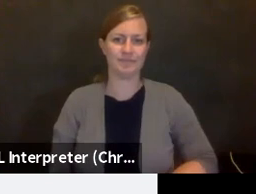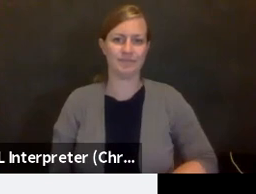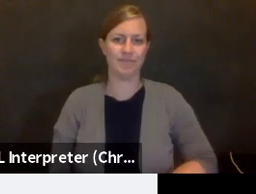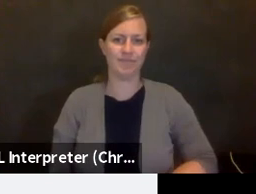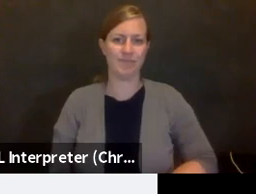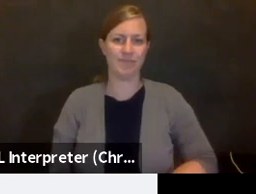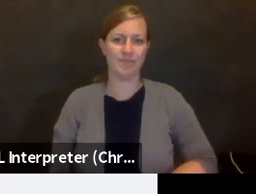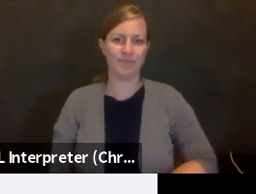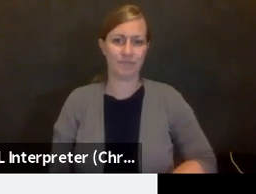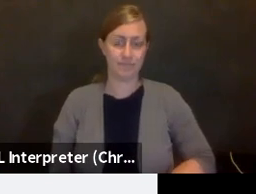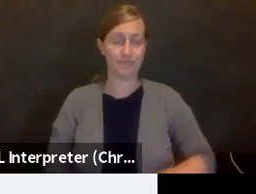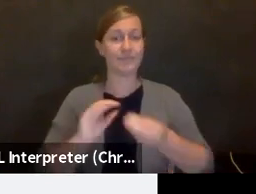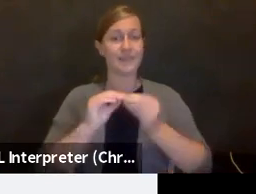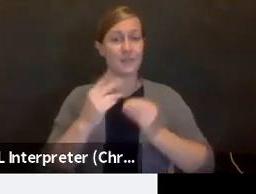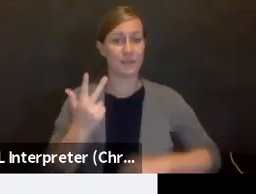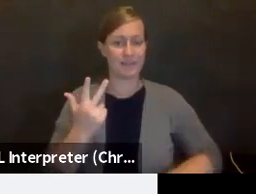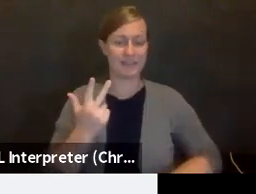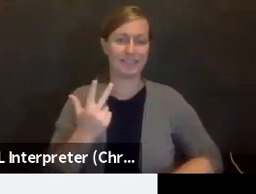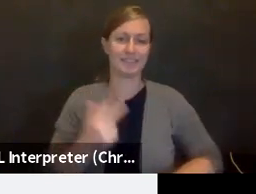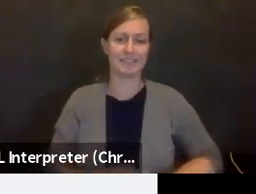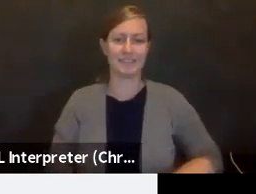And number 3,